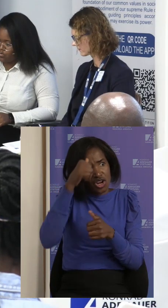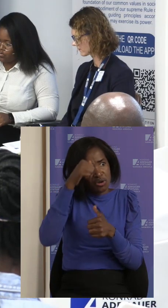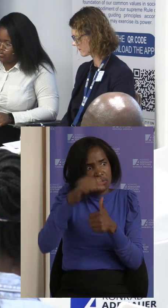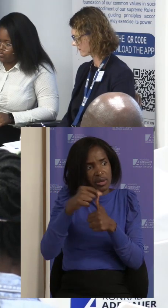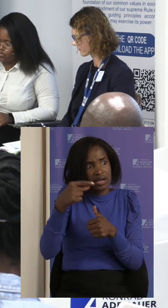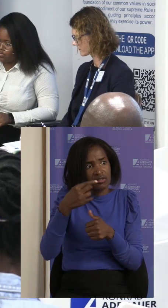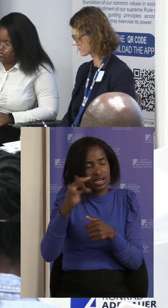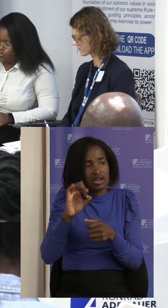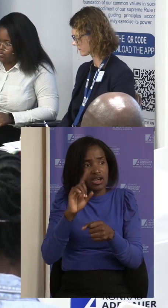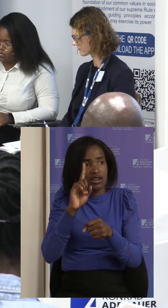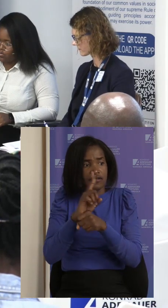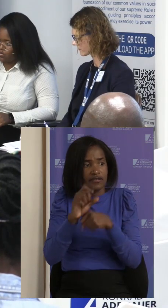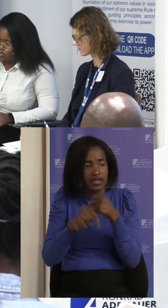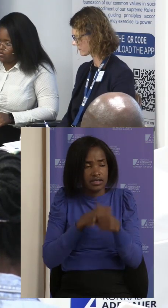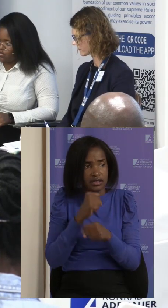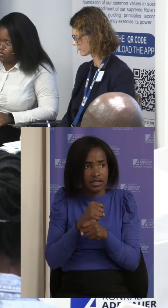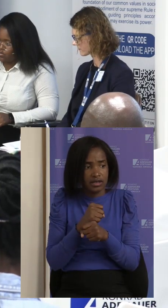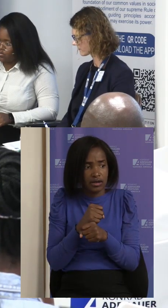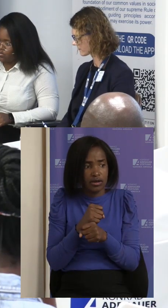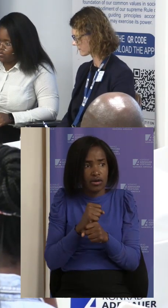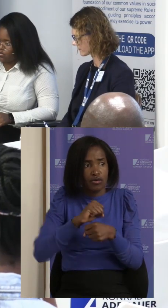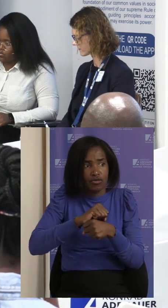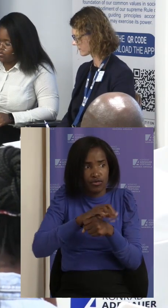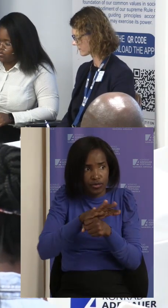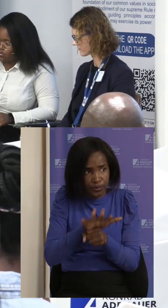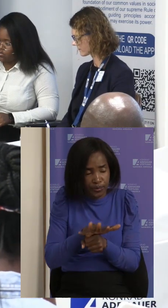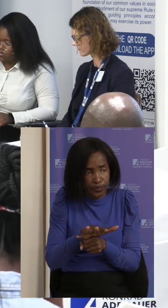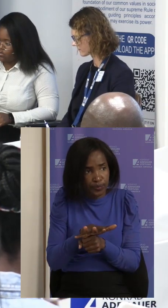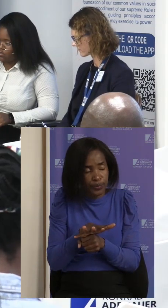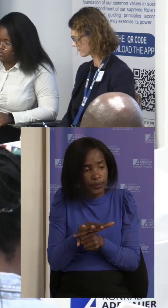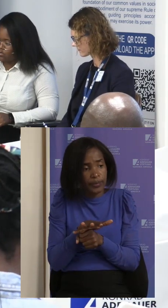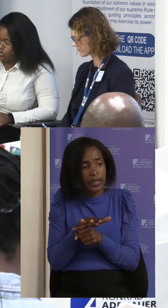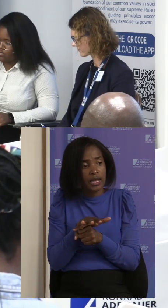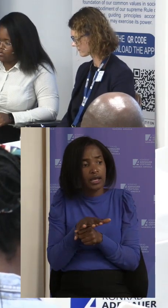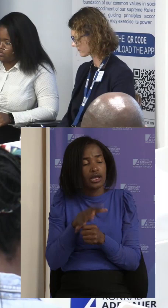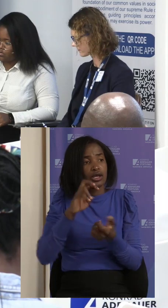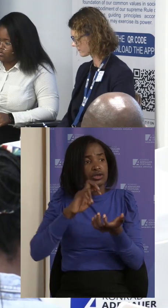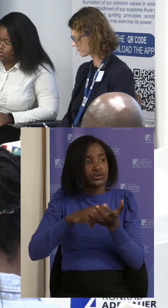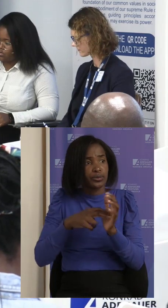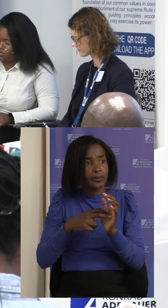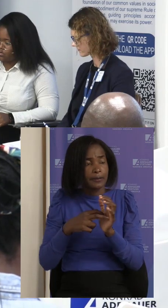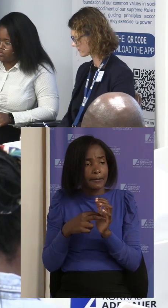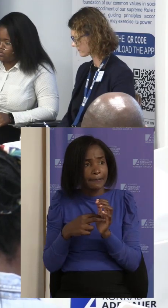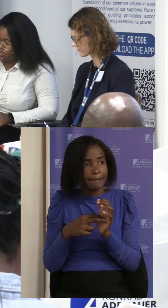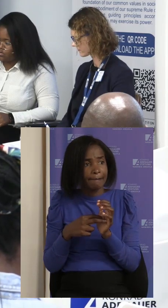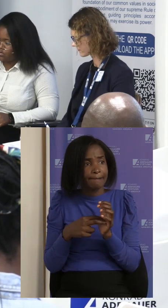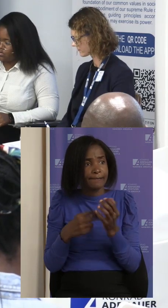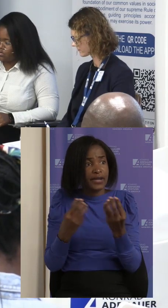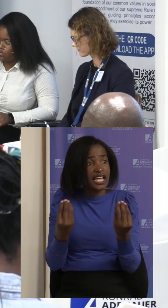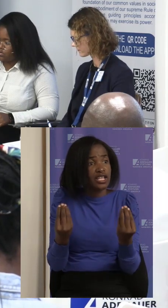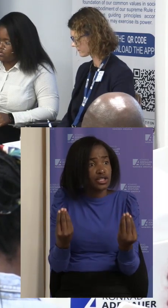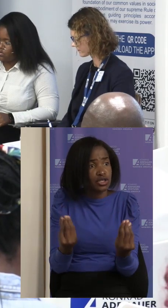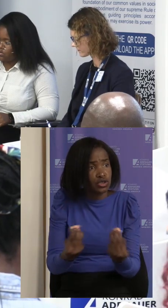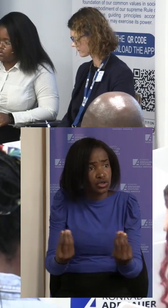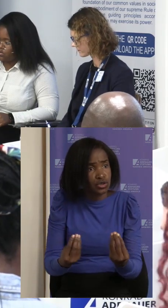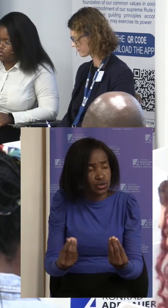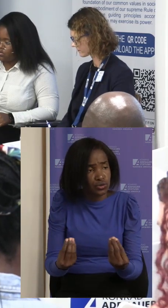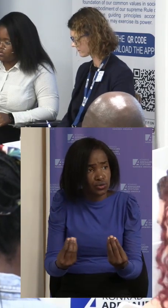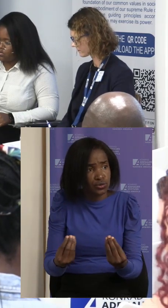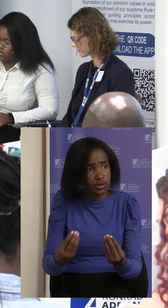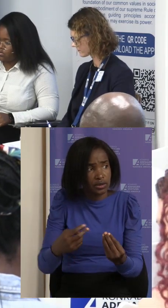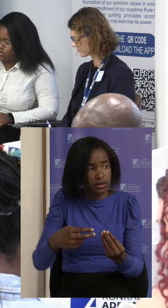of the COVID outbreak. They had, when, you know, the junior secondary around